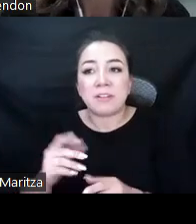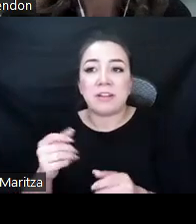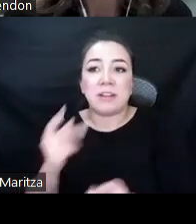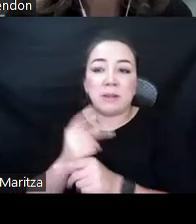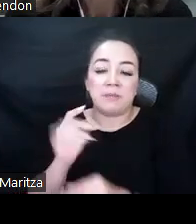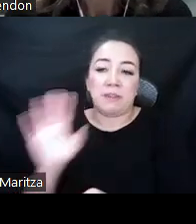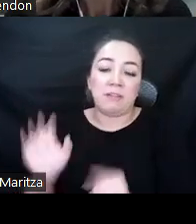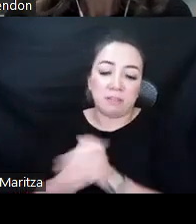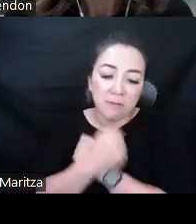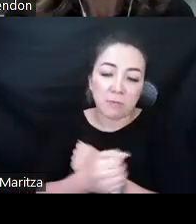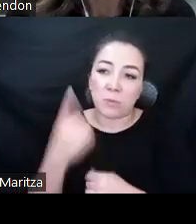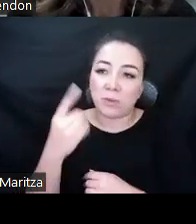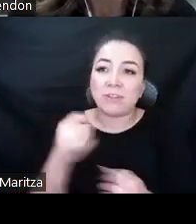safe.